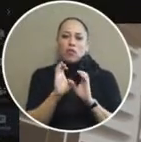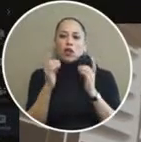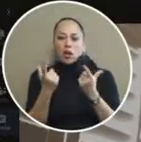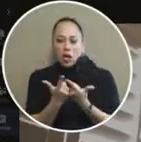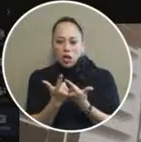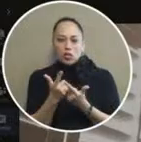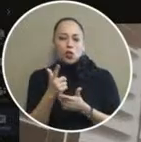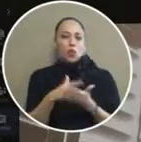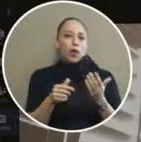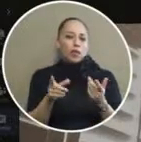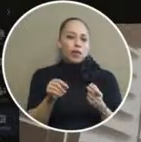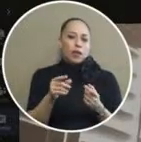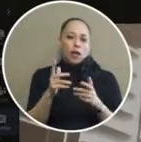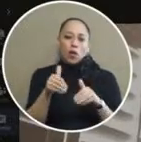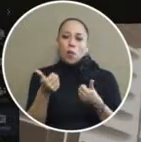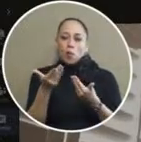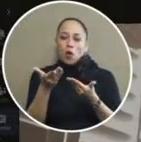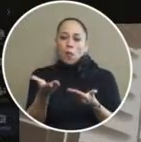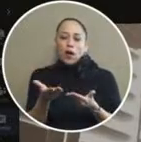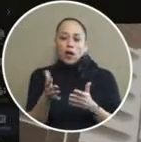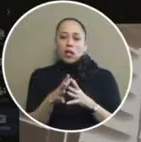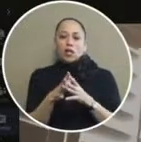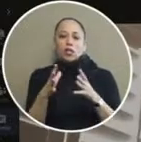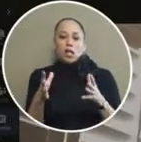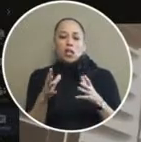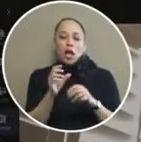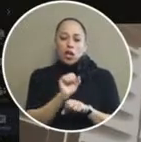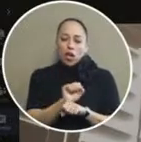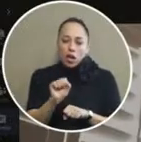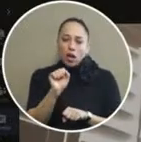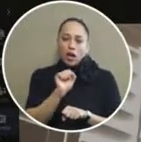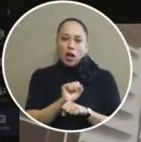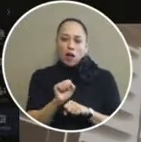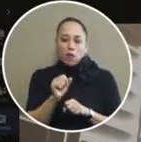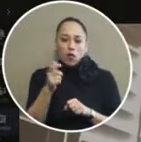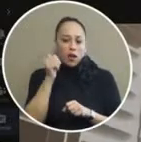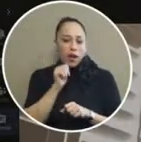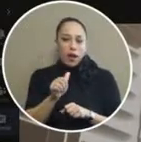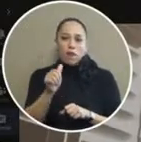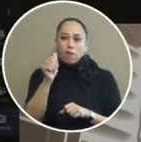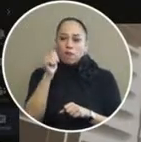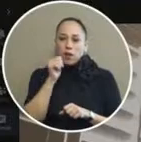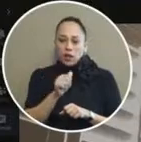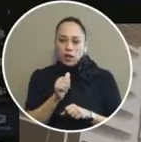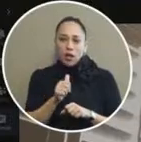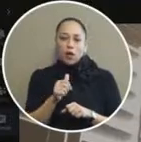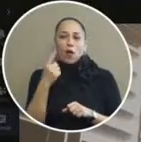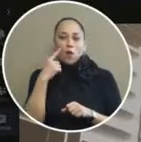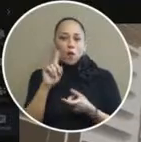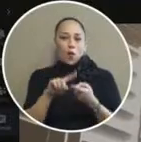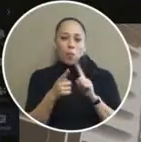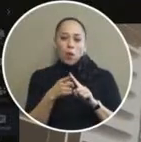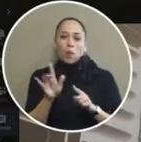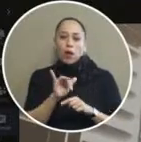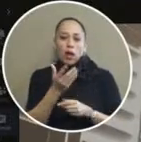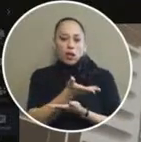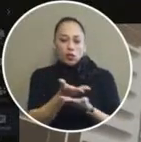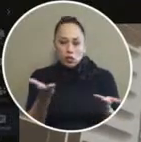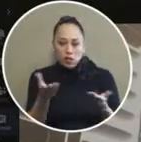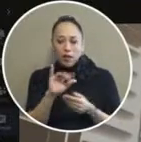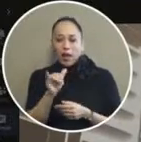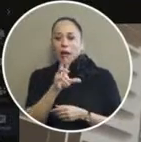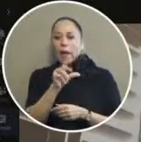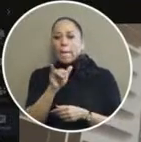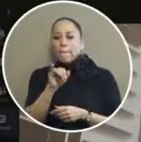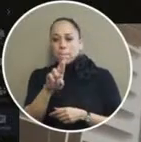and the direction that they've provided. But there's been a lot of effort that's been put into it on a daily basis by folks like yourselves, by folks like the mayor